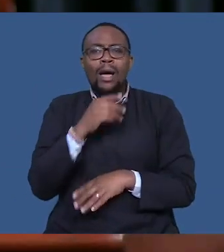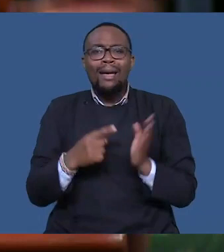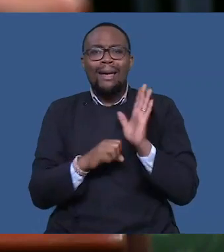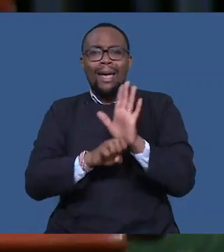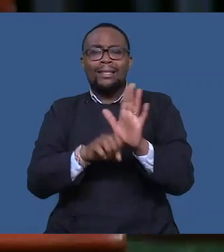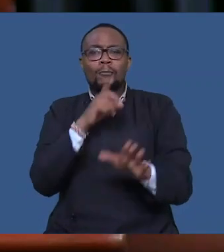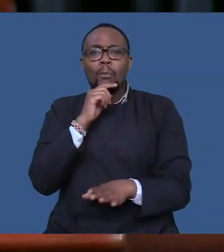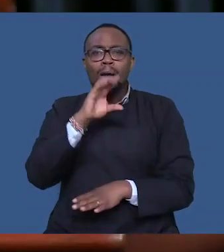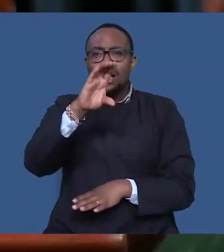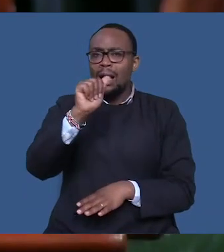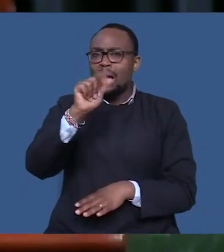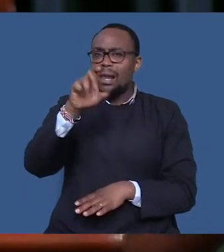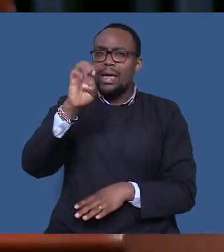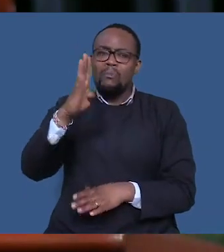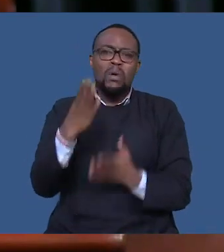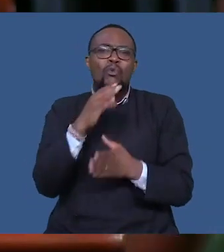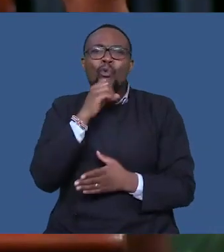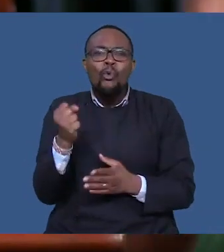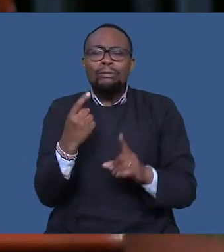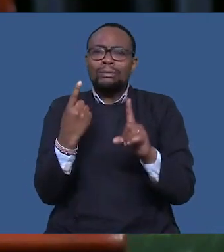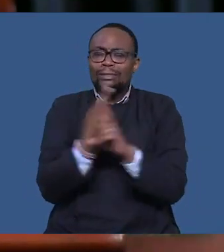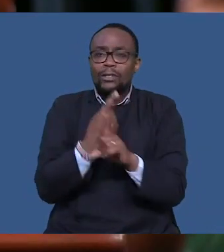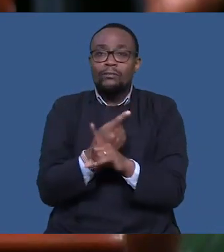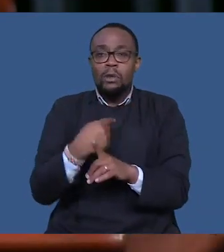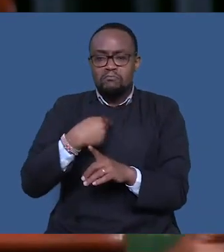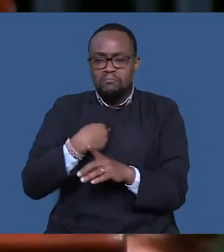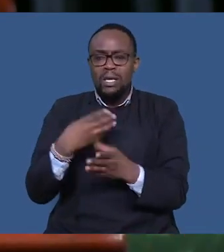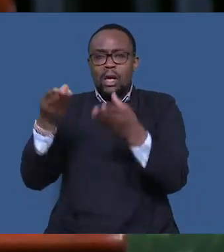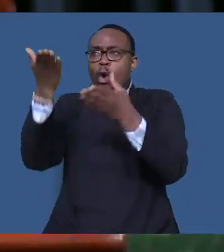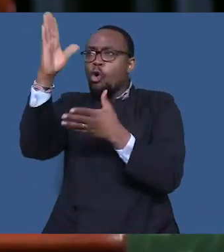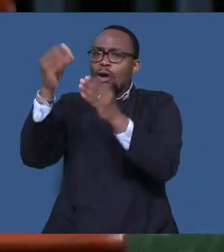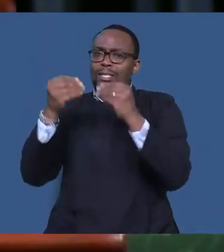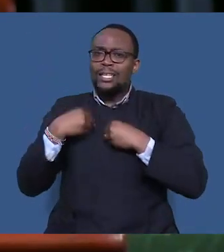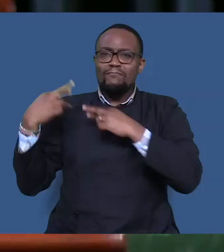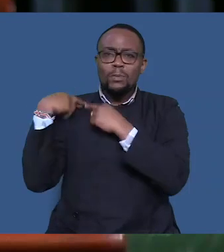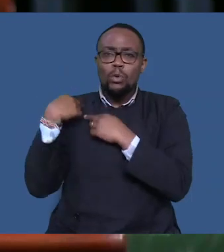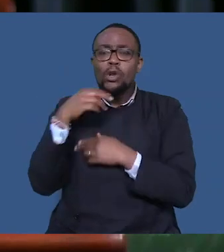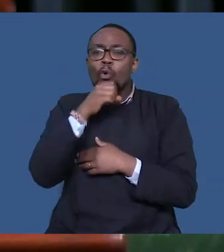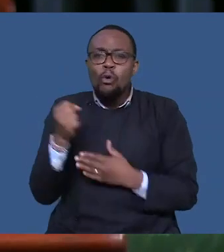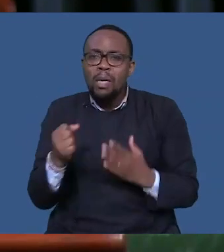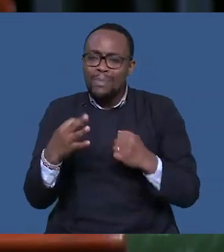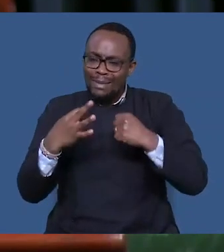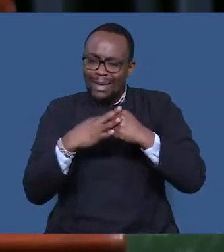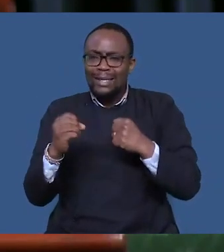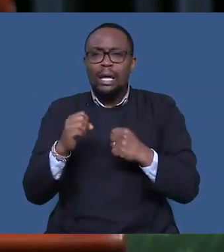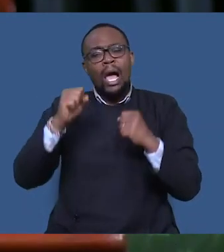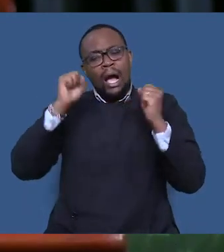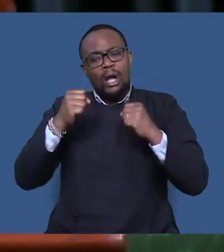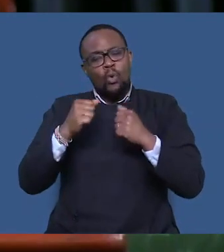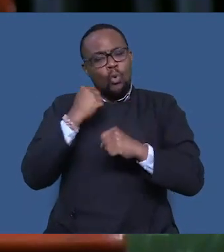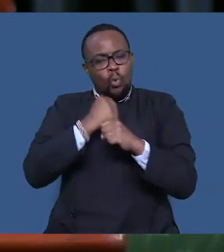at 40, at whichever age, God, I trusted you for my mountain and you gave me, and even at 80, whatever it is that you are